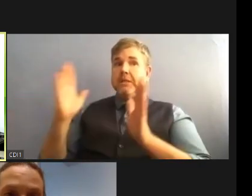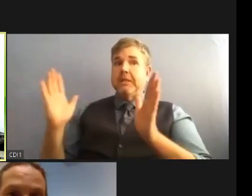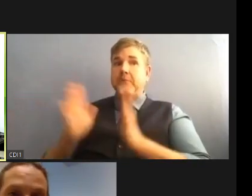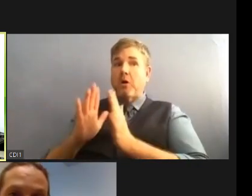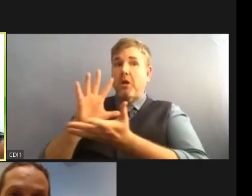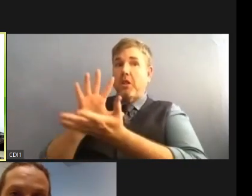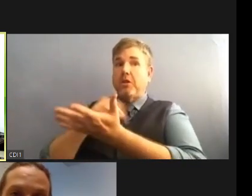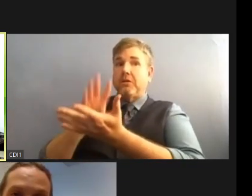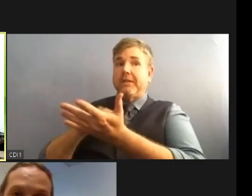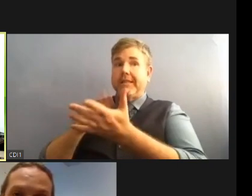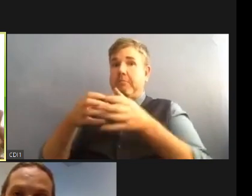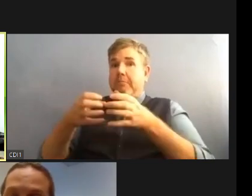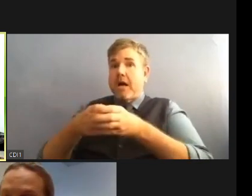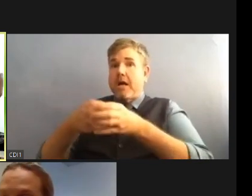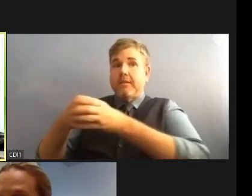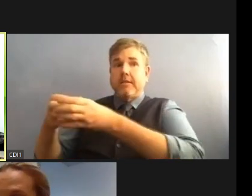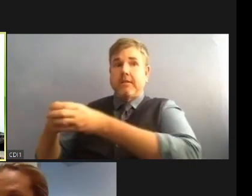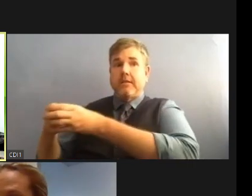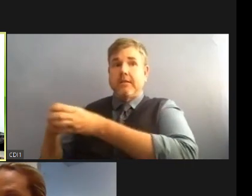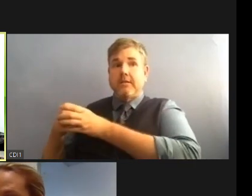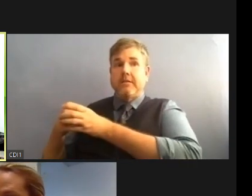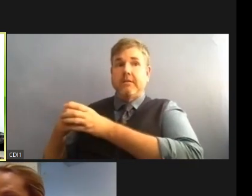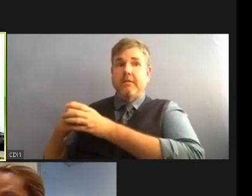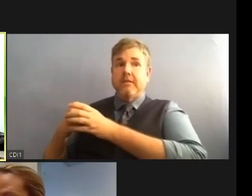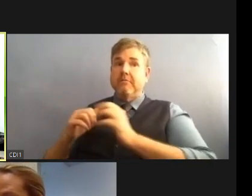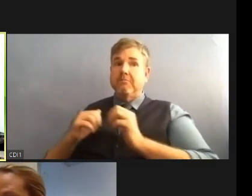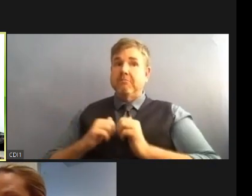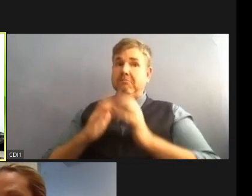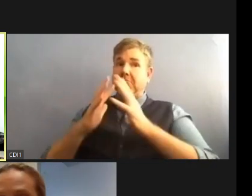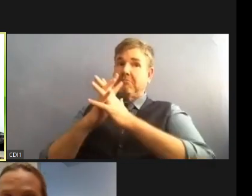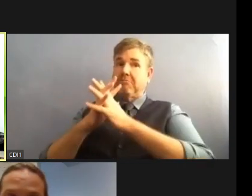use to meet in order for these small pods to meet?